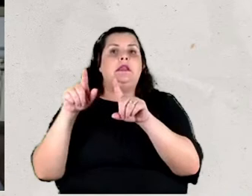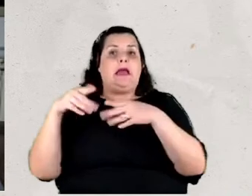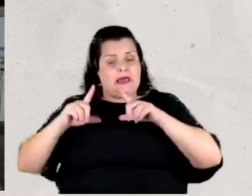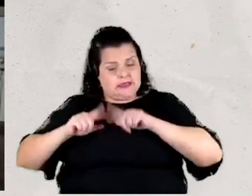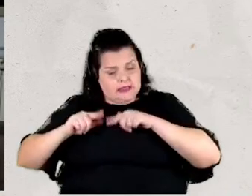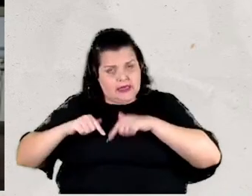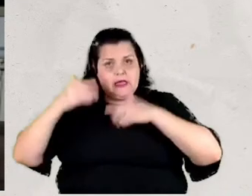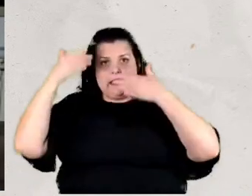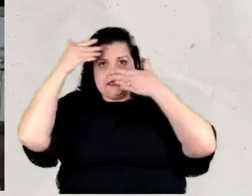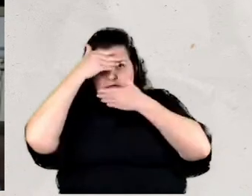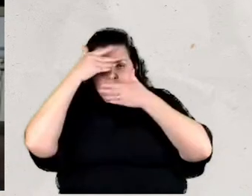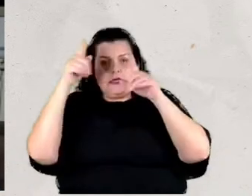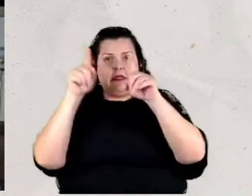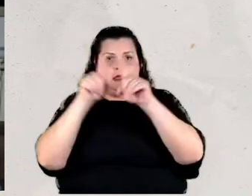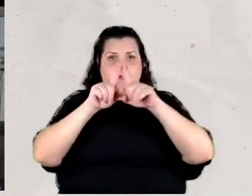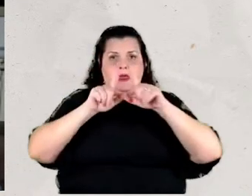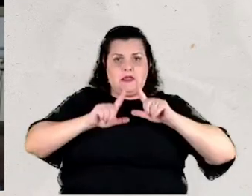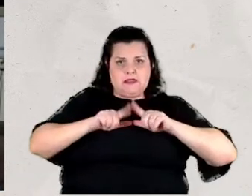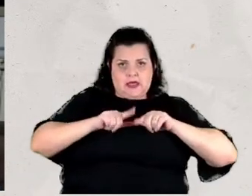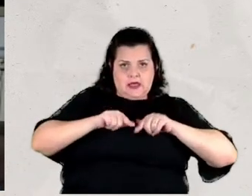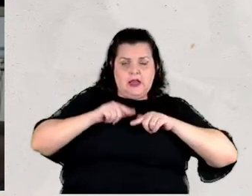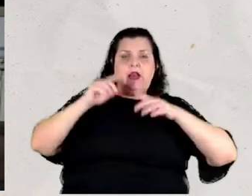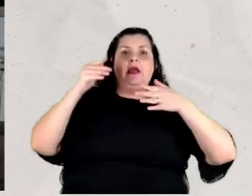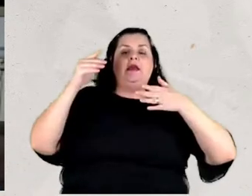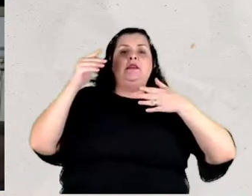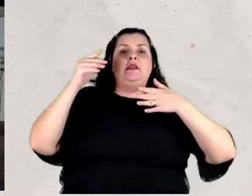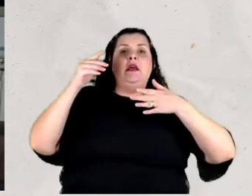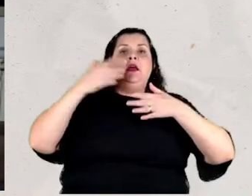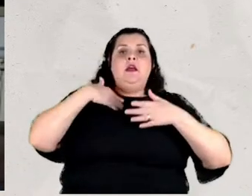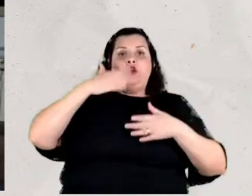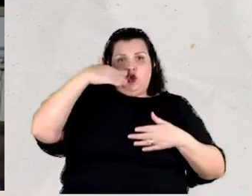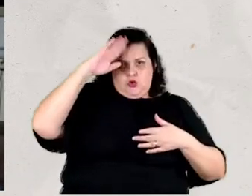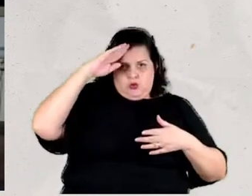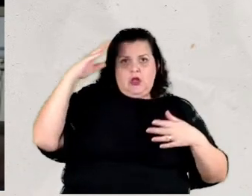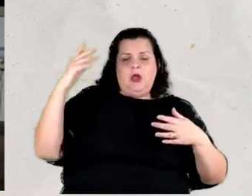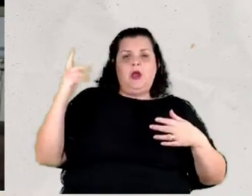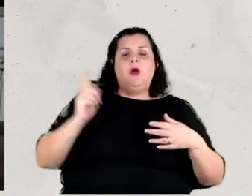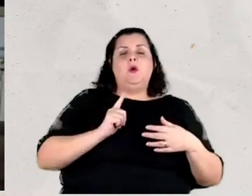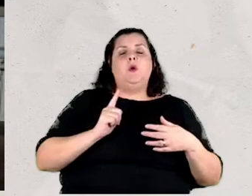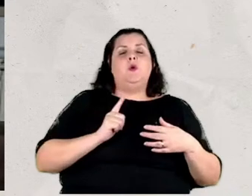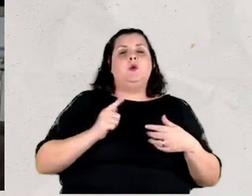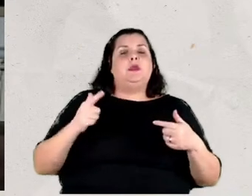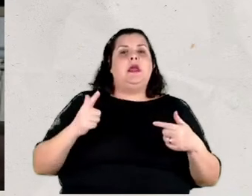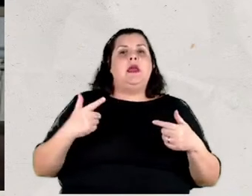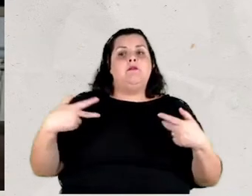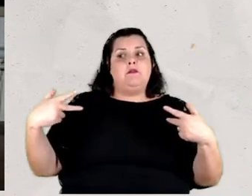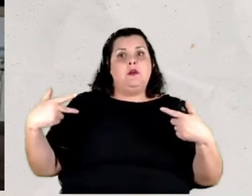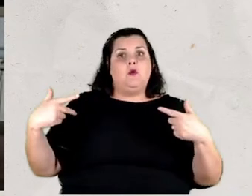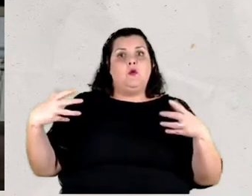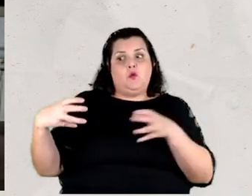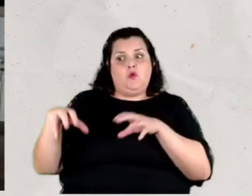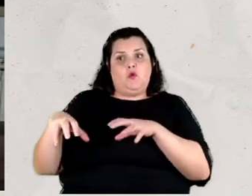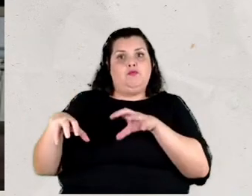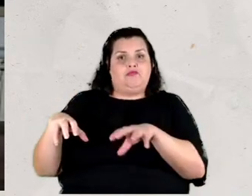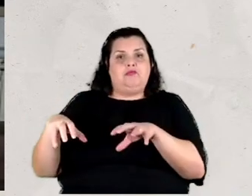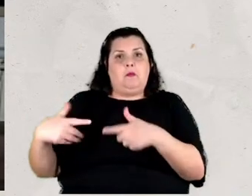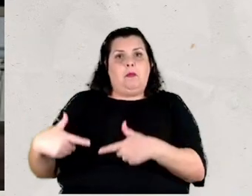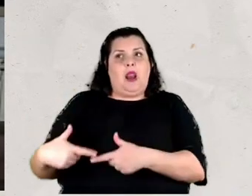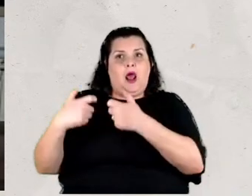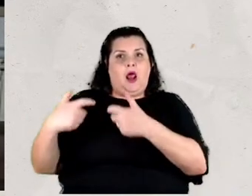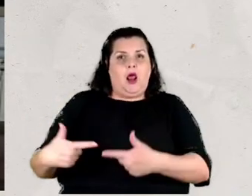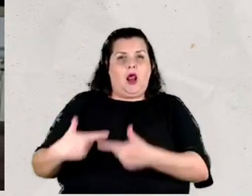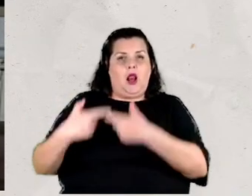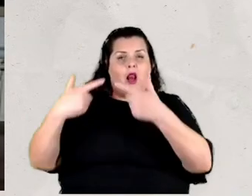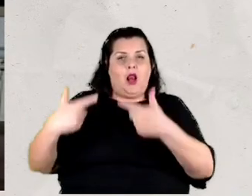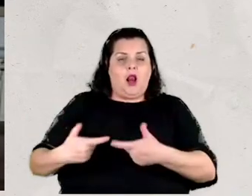And in another way, we've had a major breakthrough in relations with this government. This is the first